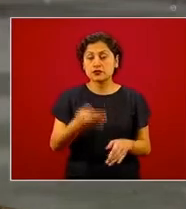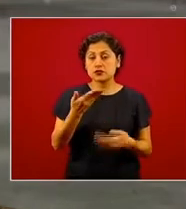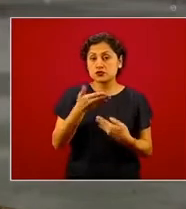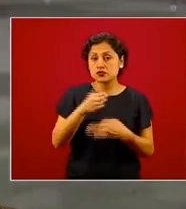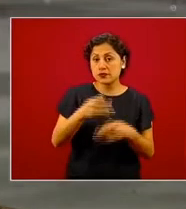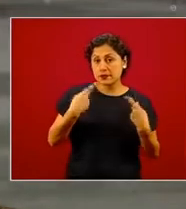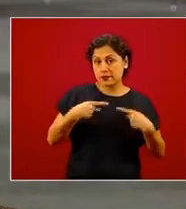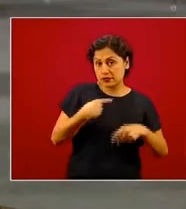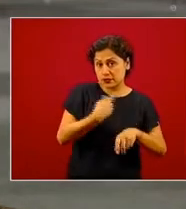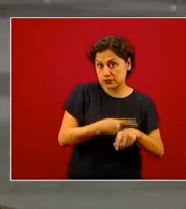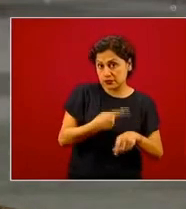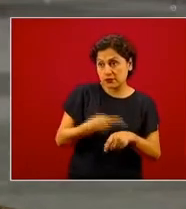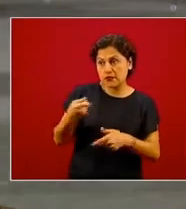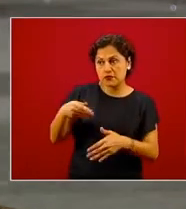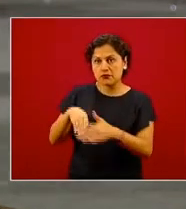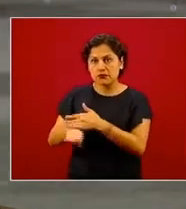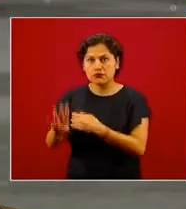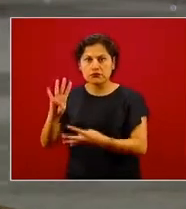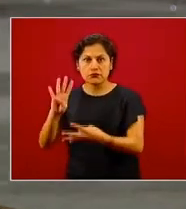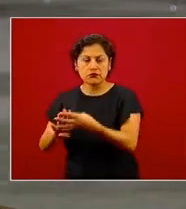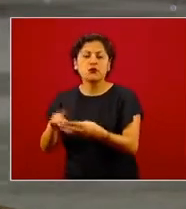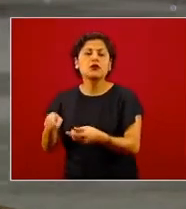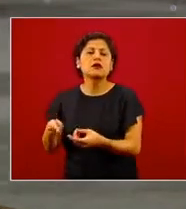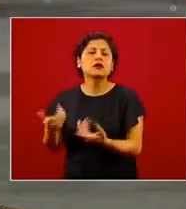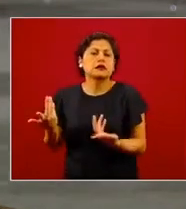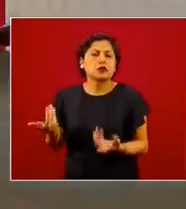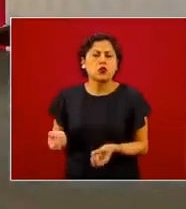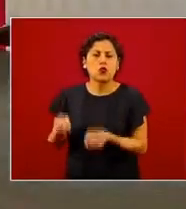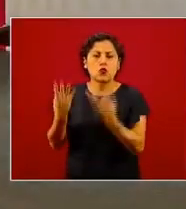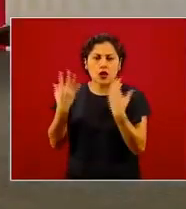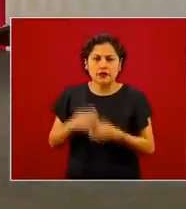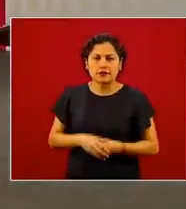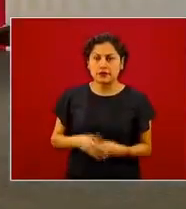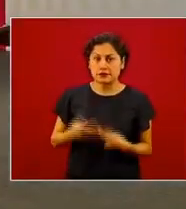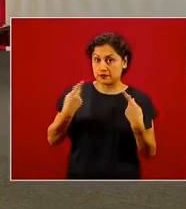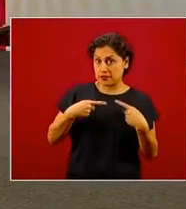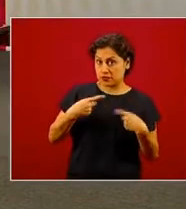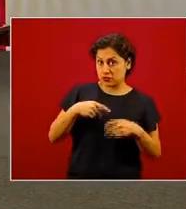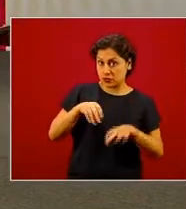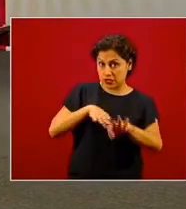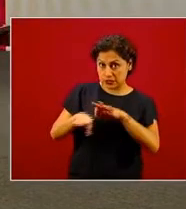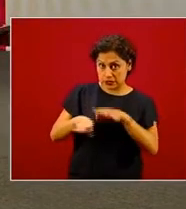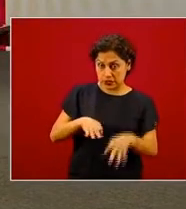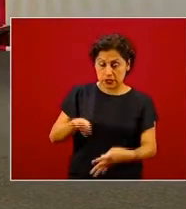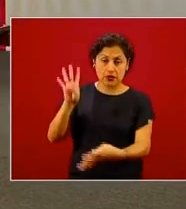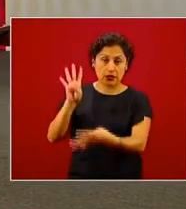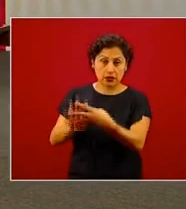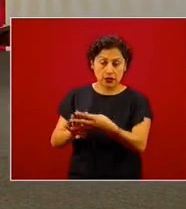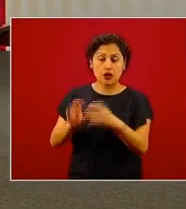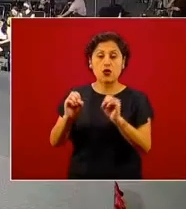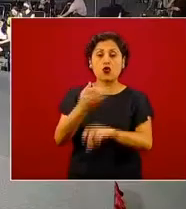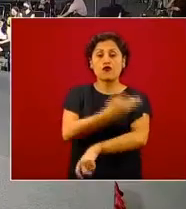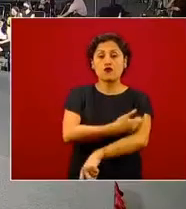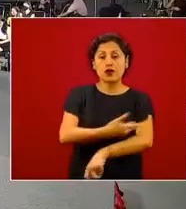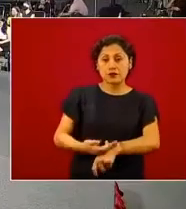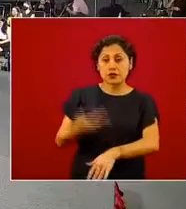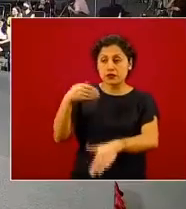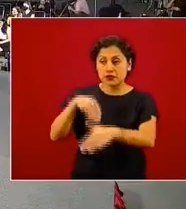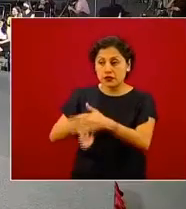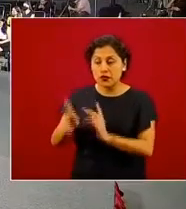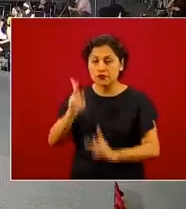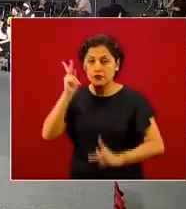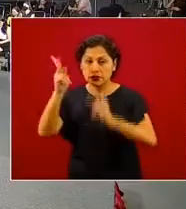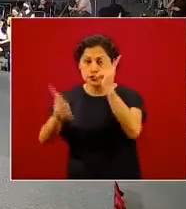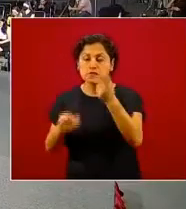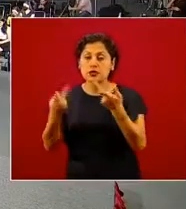correspond to people who are in detention, people who are in custody, or how many relatives who have gone to visit